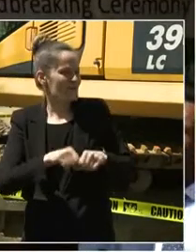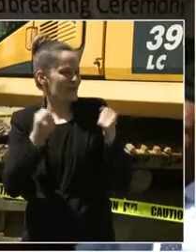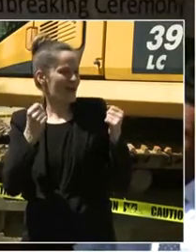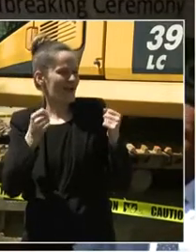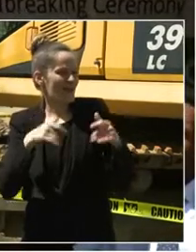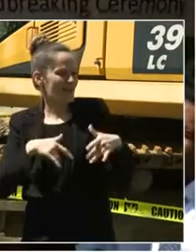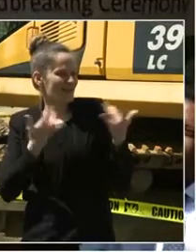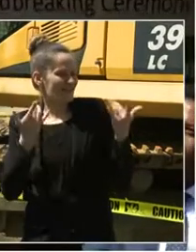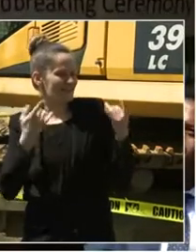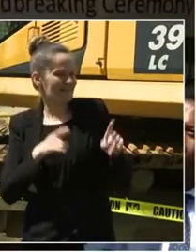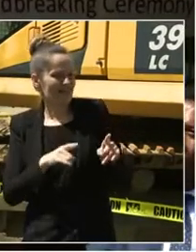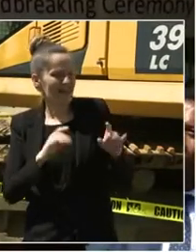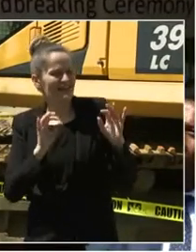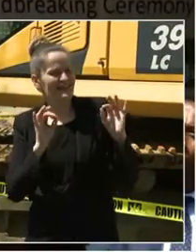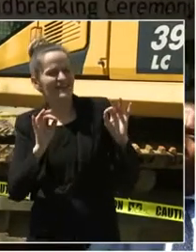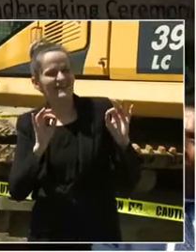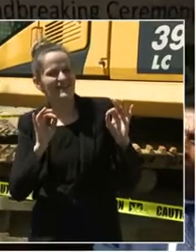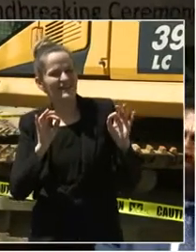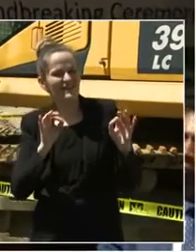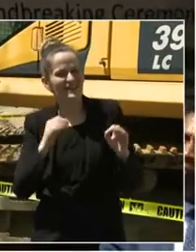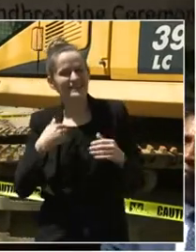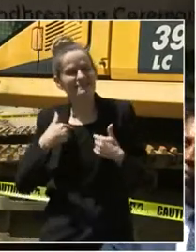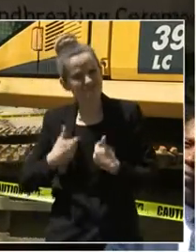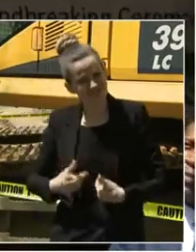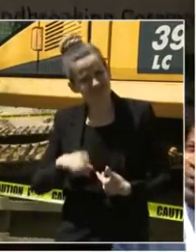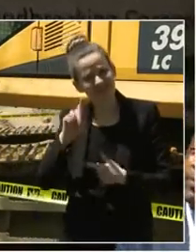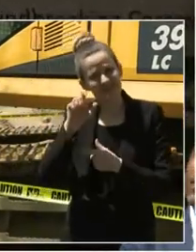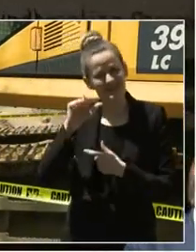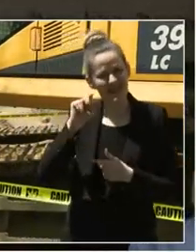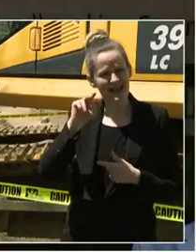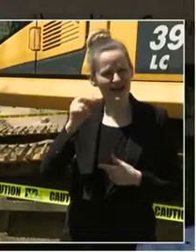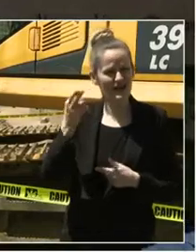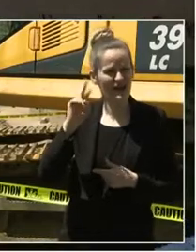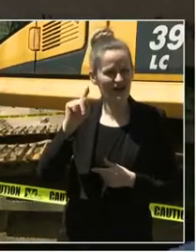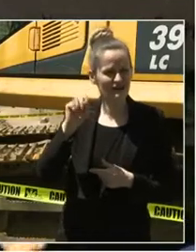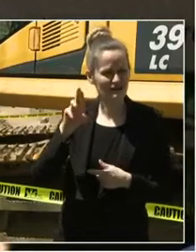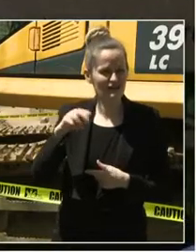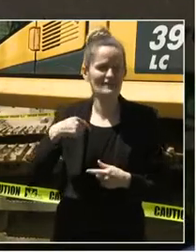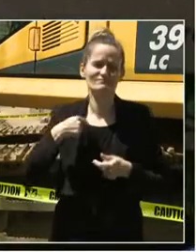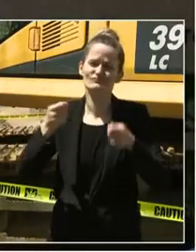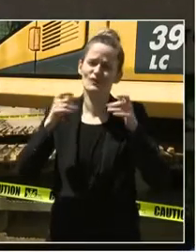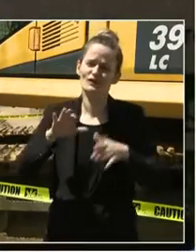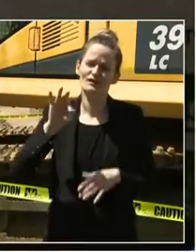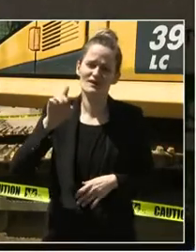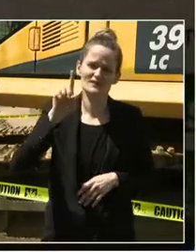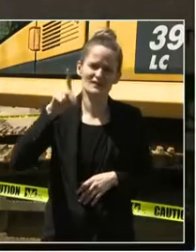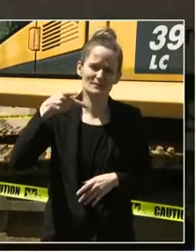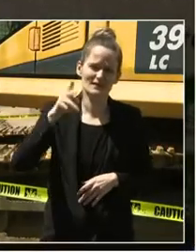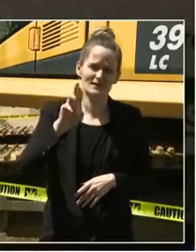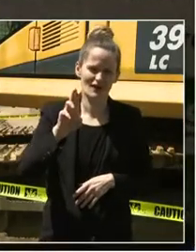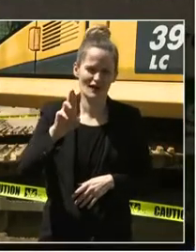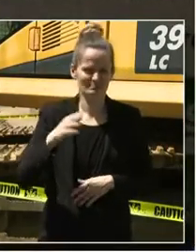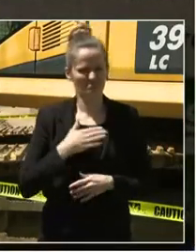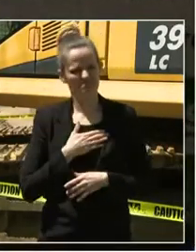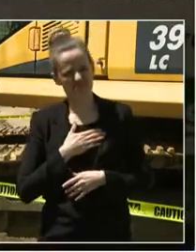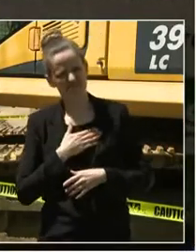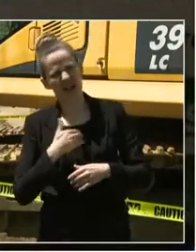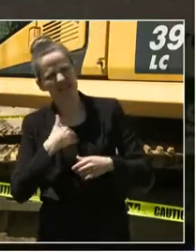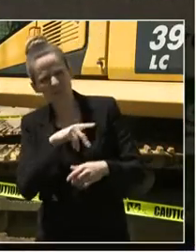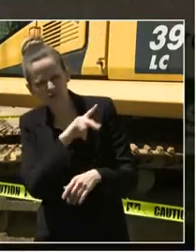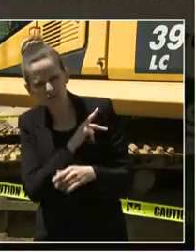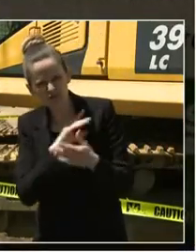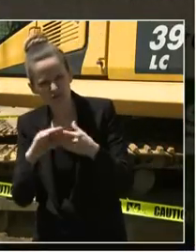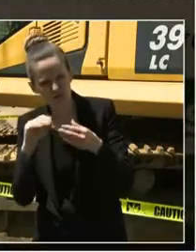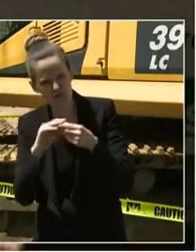name is Delano Hunter, and I serve as the director of the D.C. Department of Parks and Recreation. And here's a personal story. About a little over 10 years